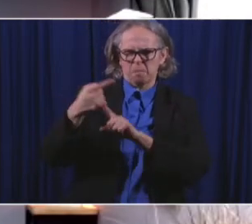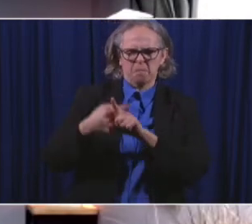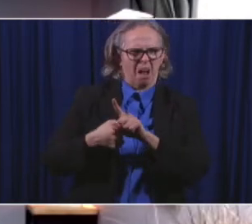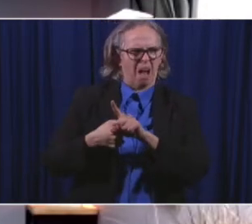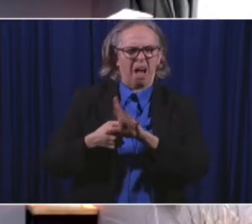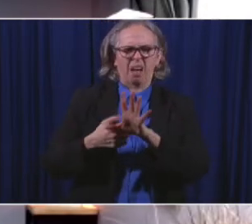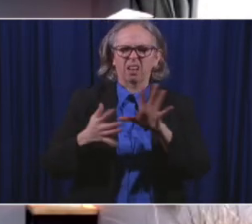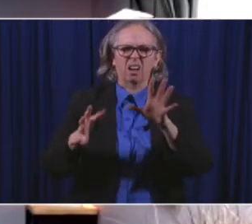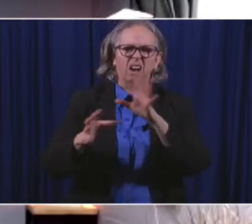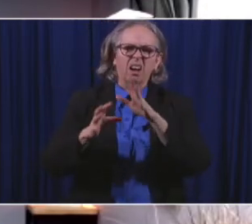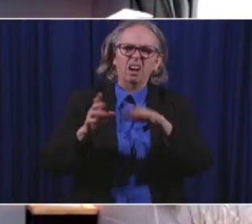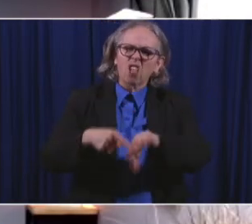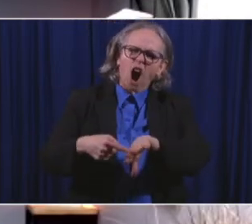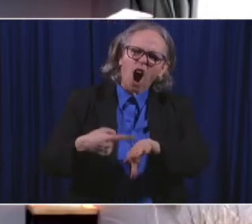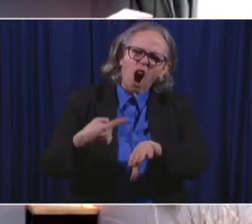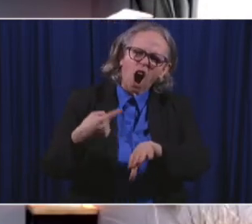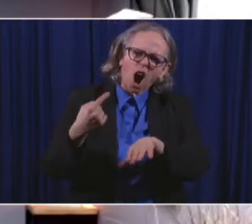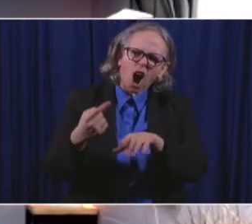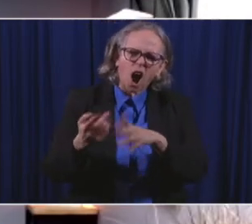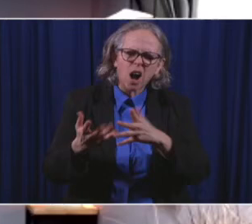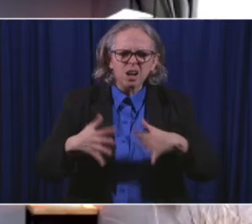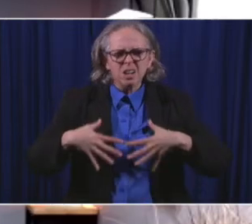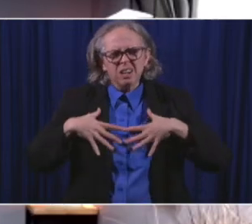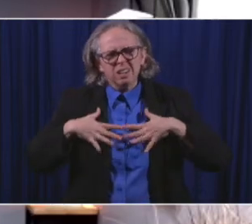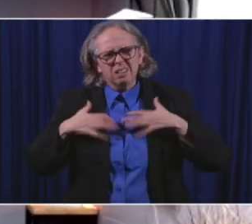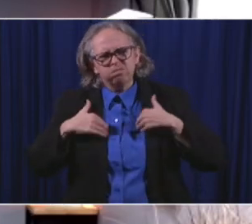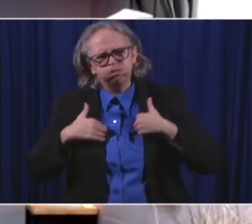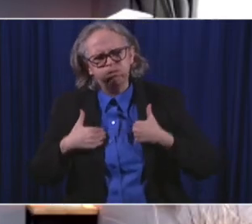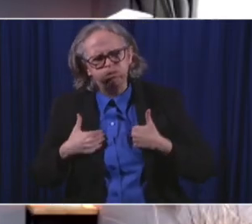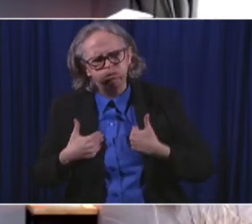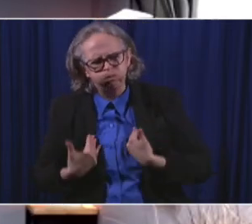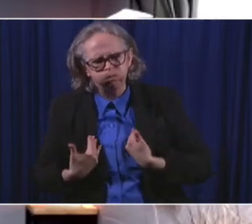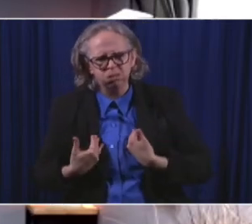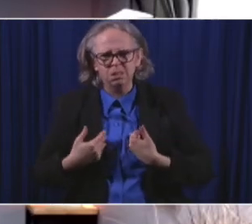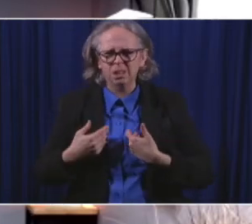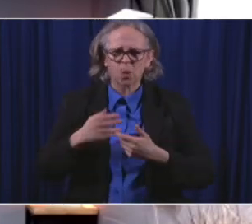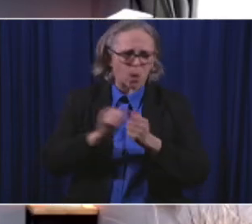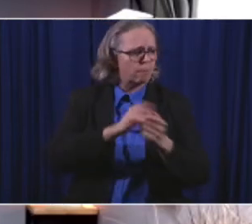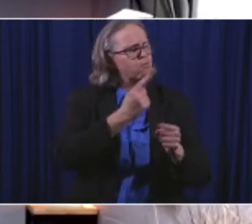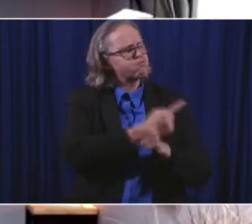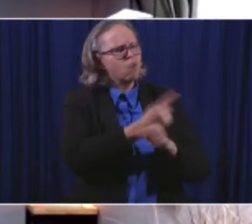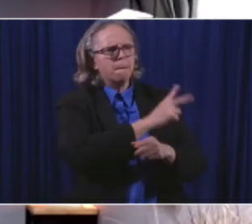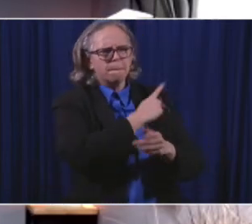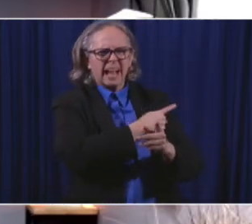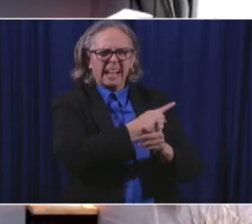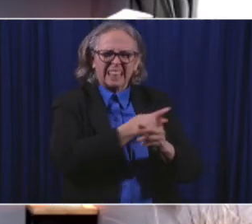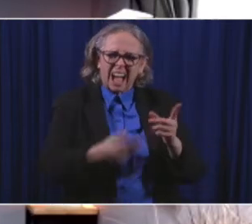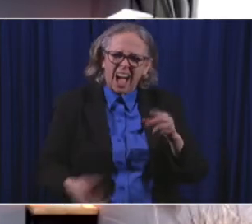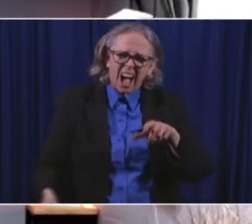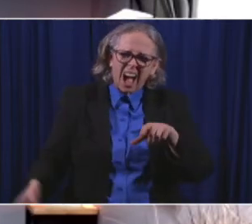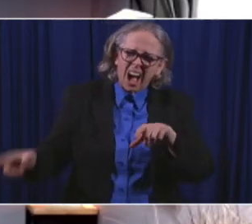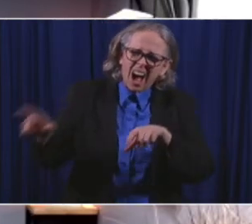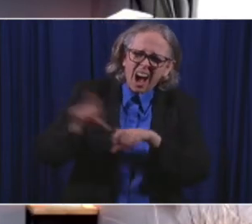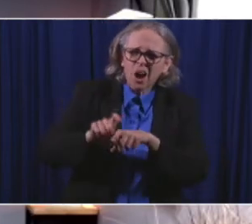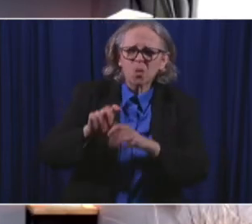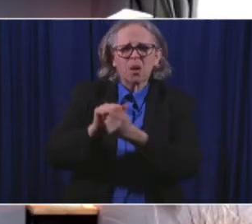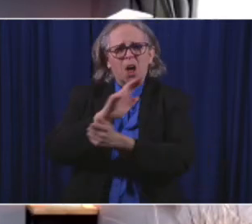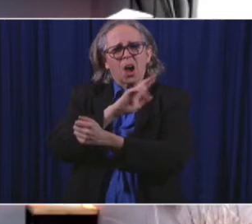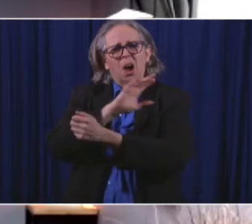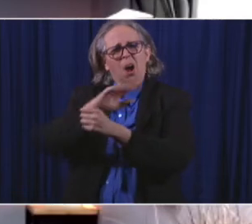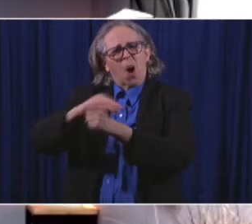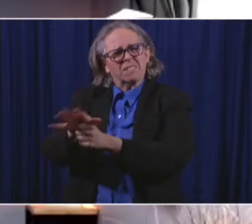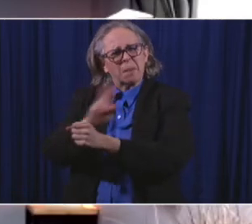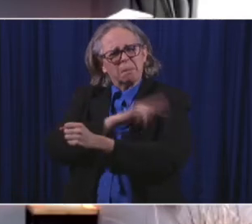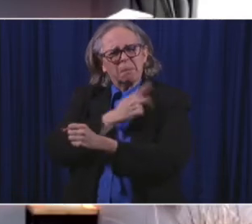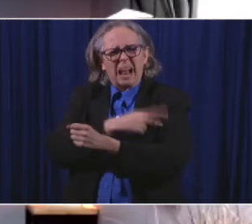Like I said, we're dealing with our regular patients. On top of that, we have the COVID patients. The morale is down